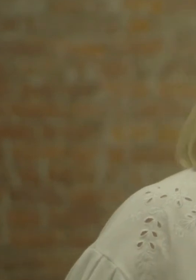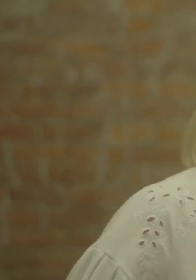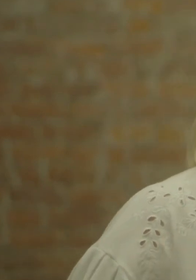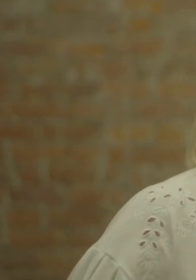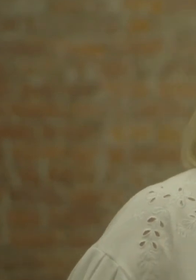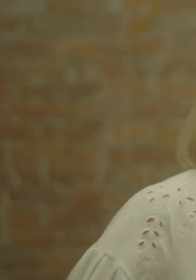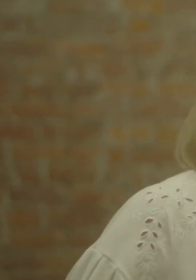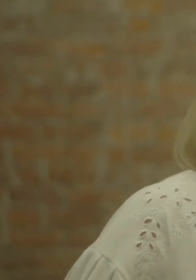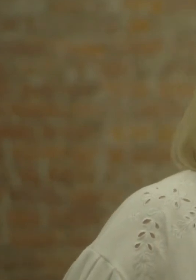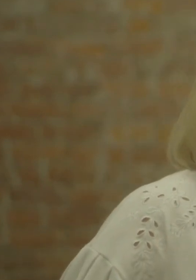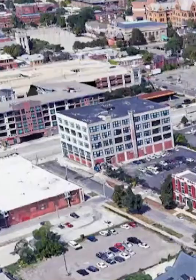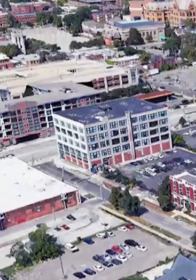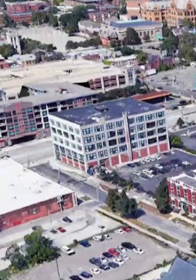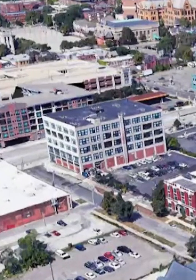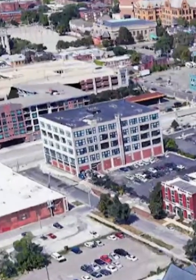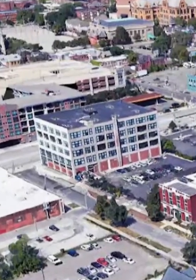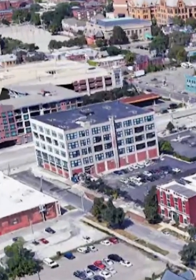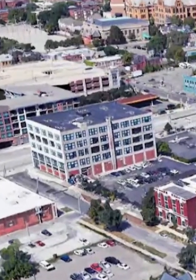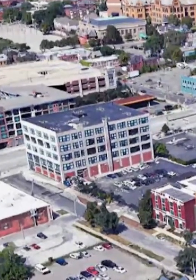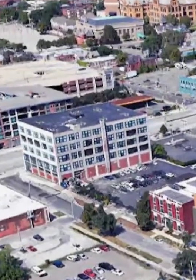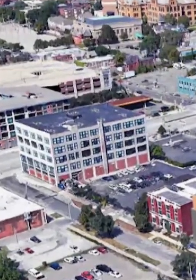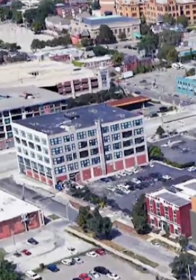the other amenities that they need.